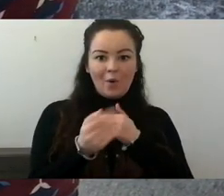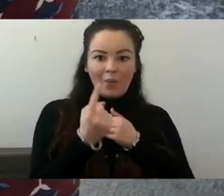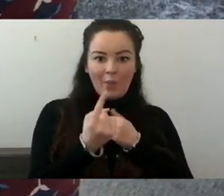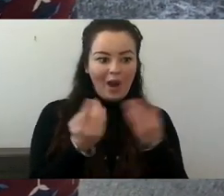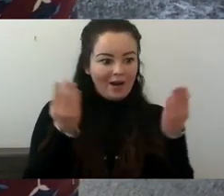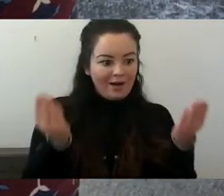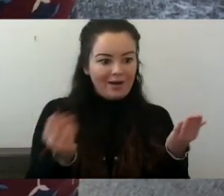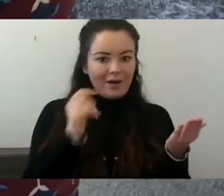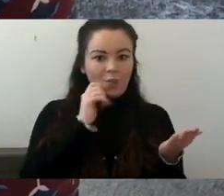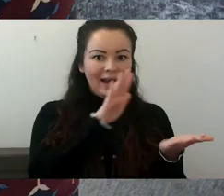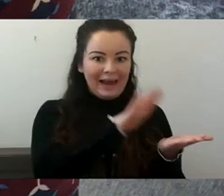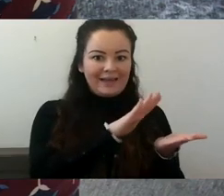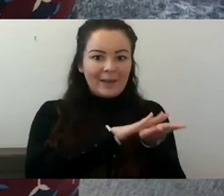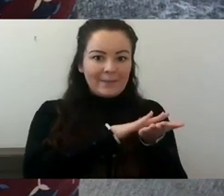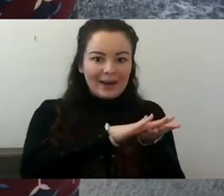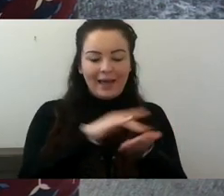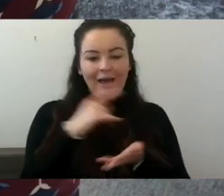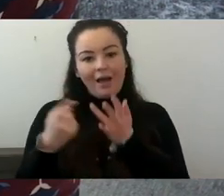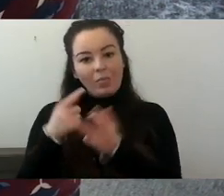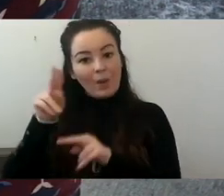and you might paint one,